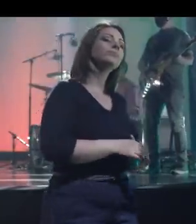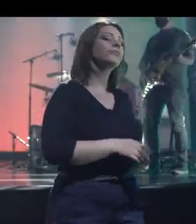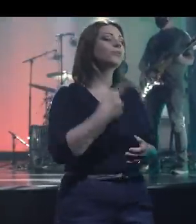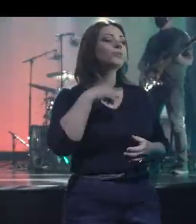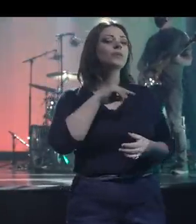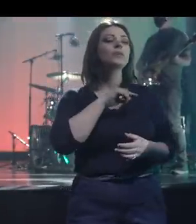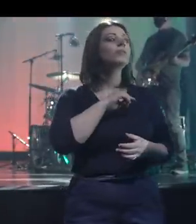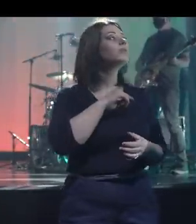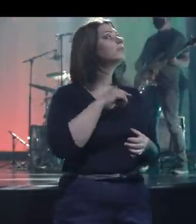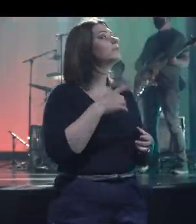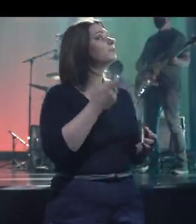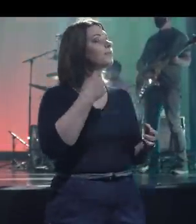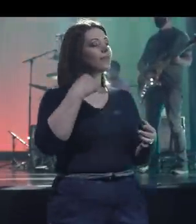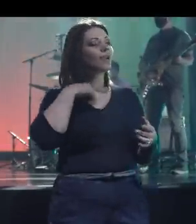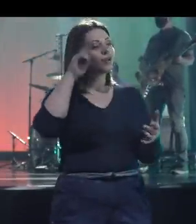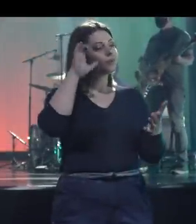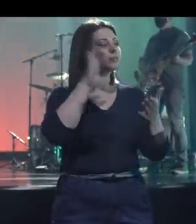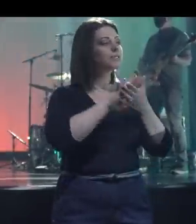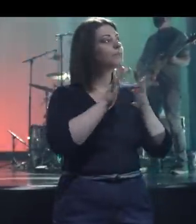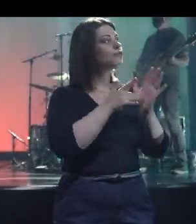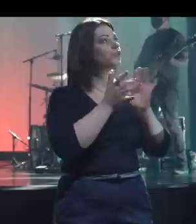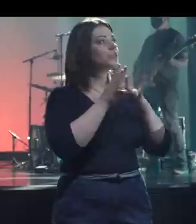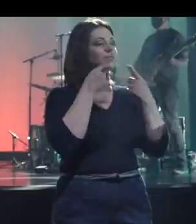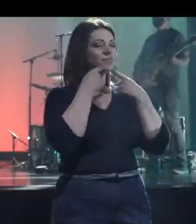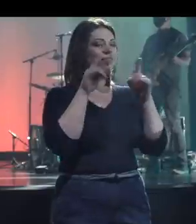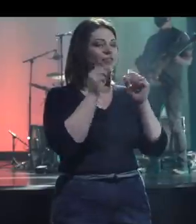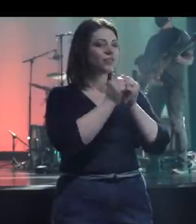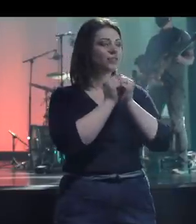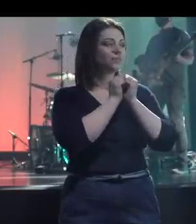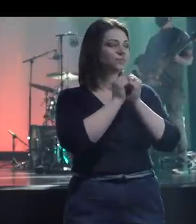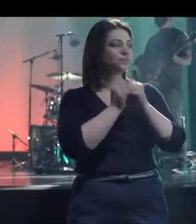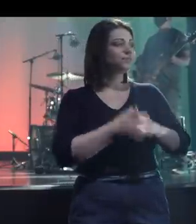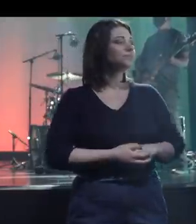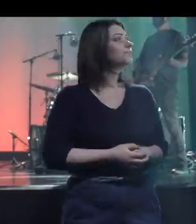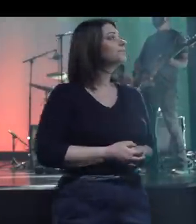Lift high the name of Jesus, church, come on.